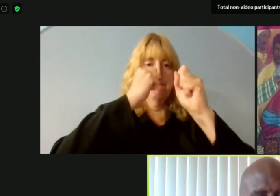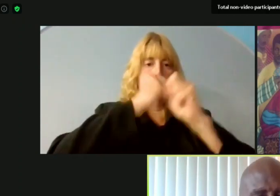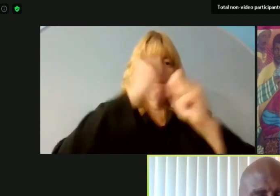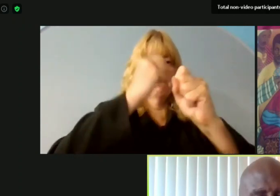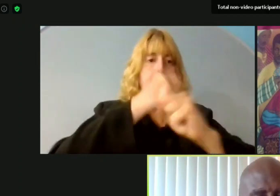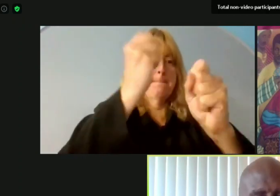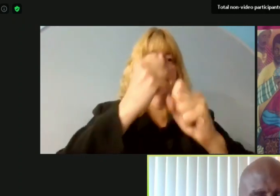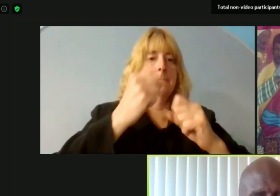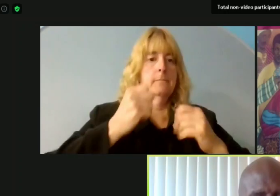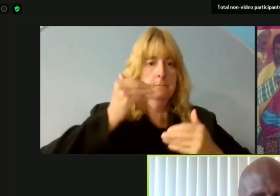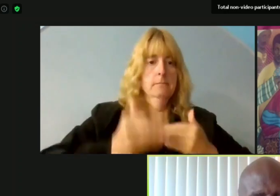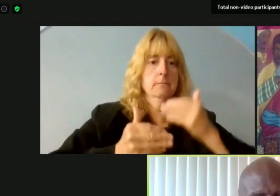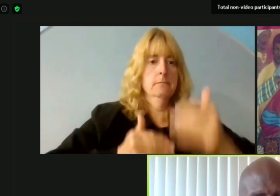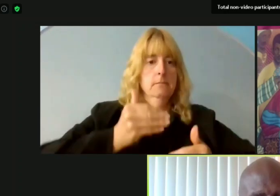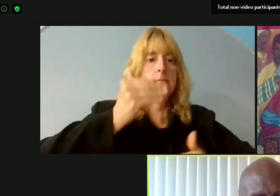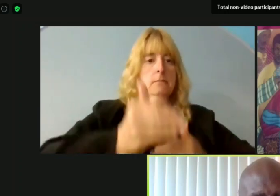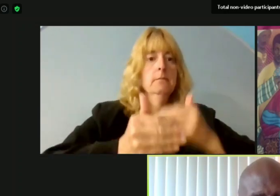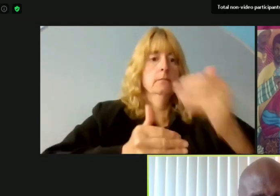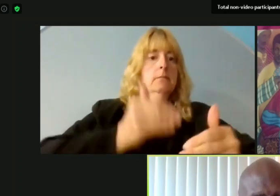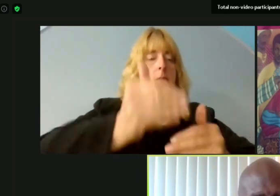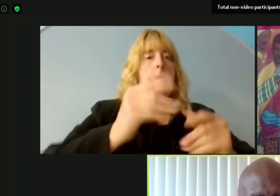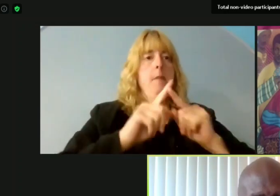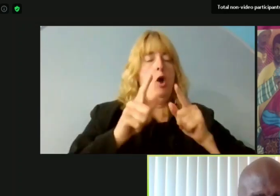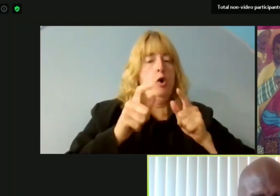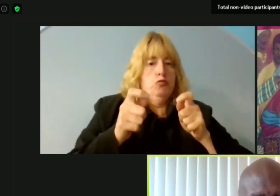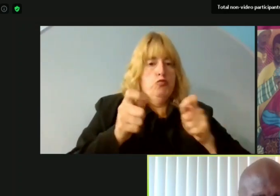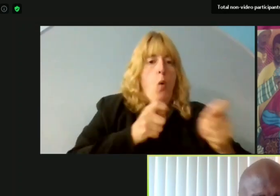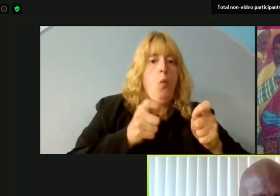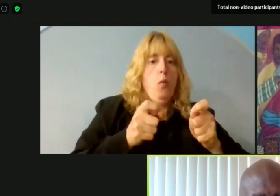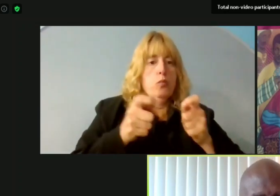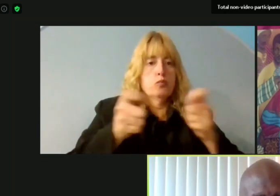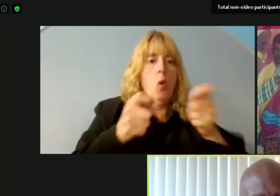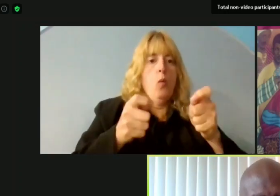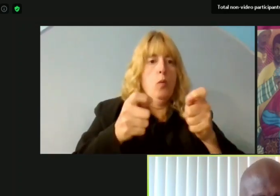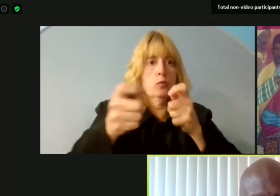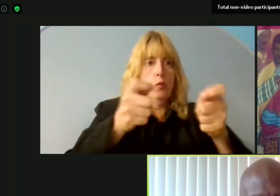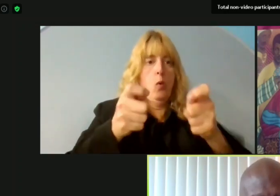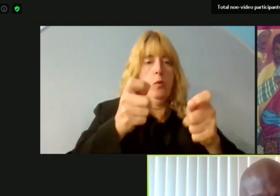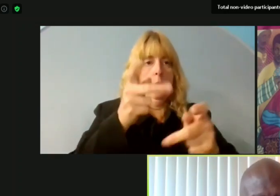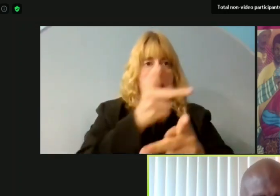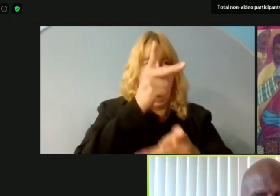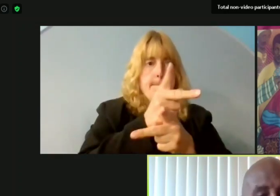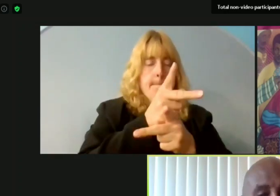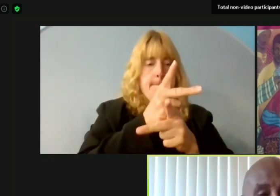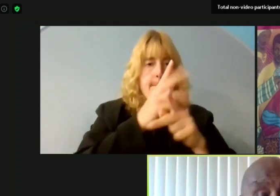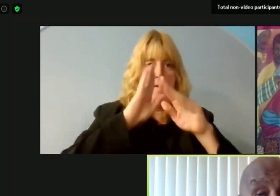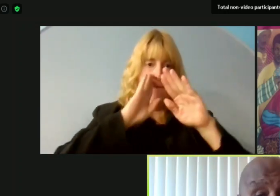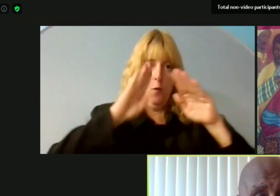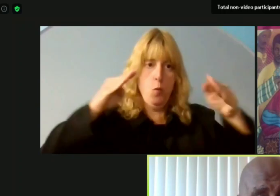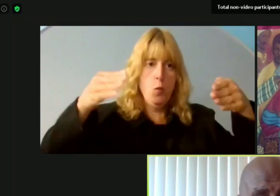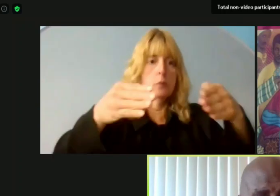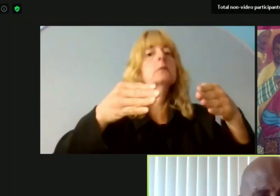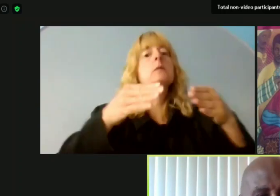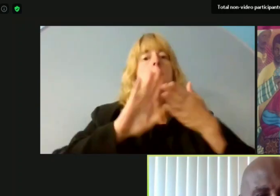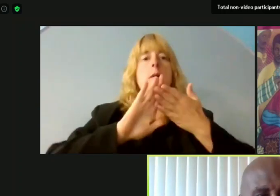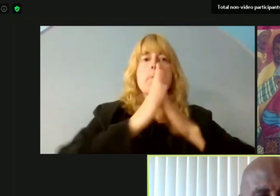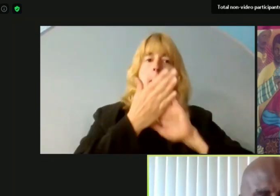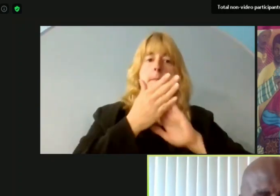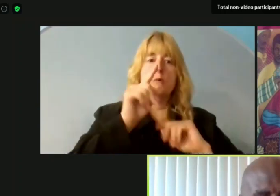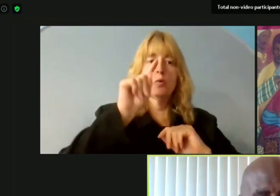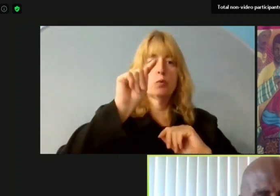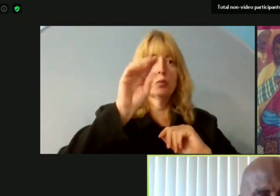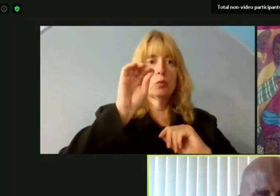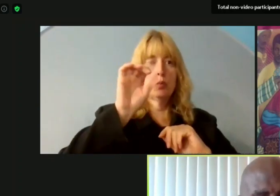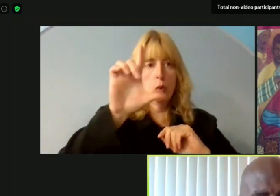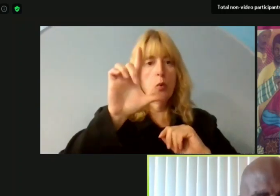explosions, because they are controlled, contained, and focused, become a tool that gets